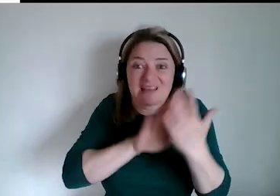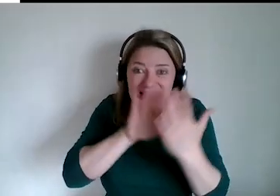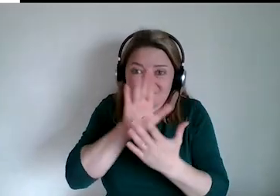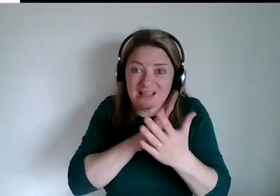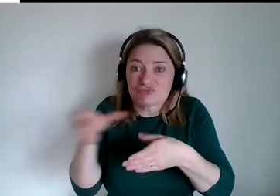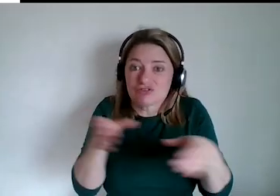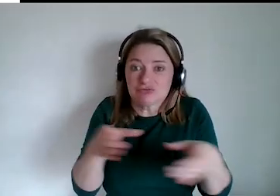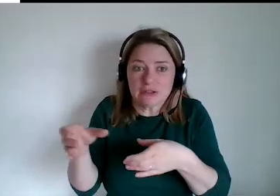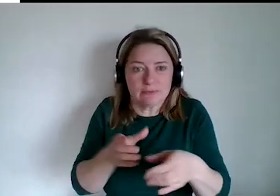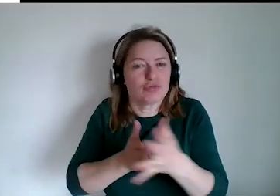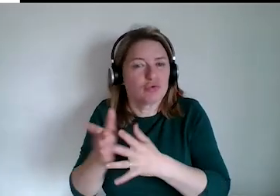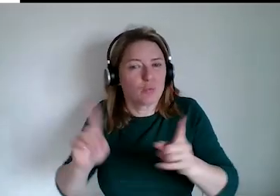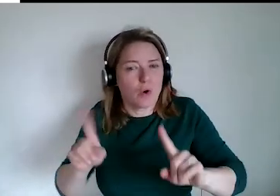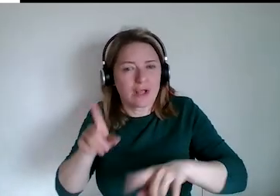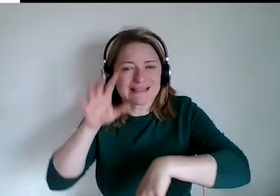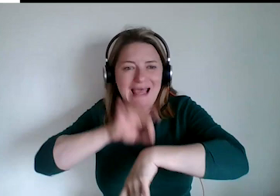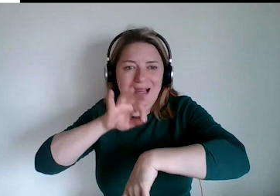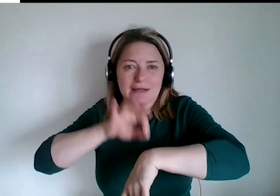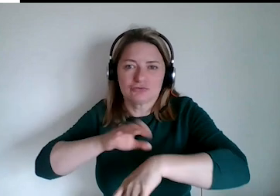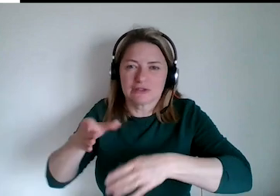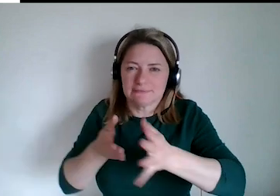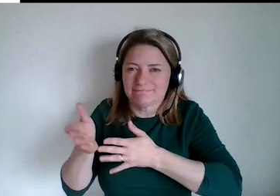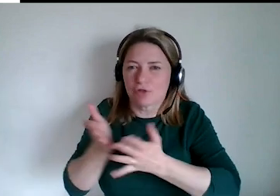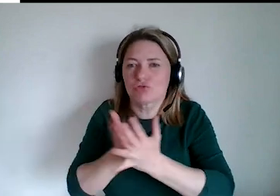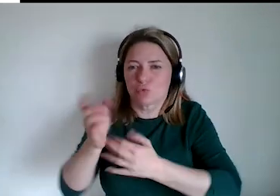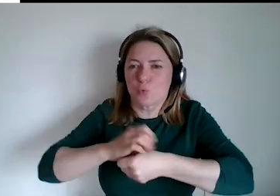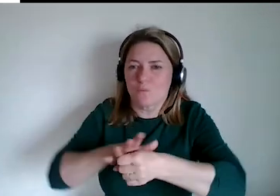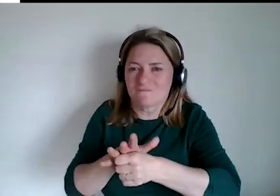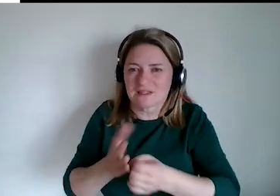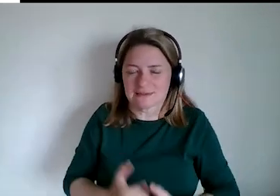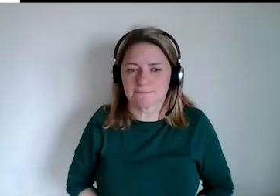to psychiatry training during the COVID pandemic. Then they were thinking like,